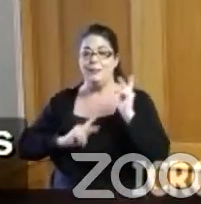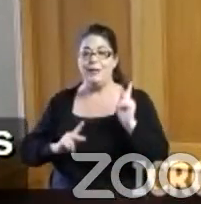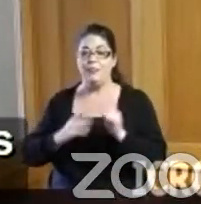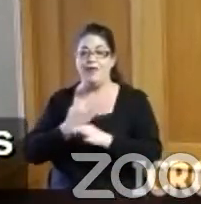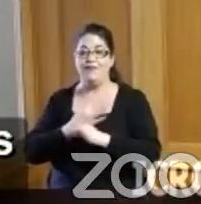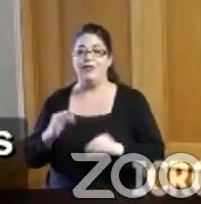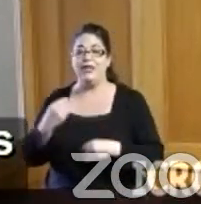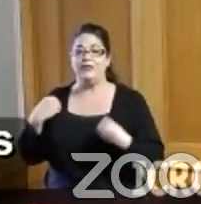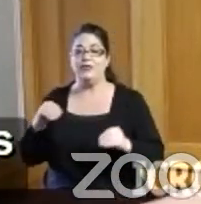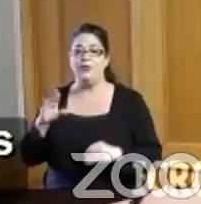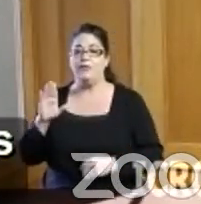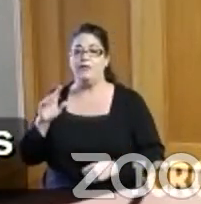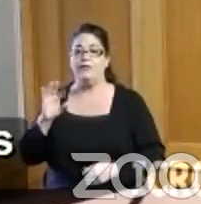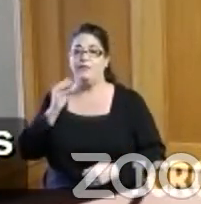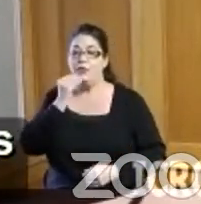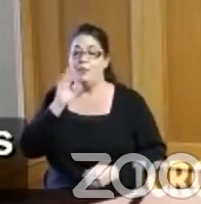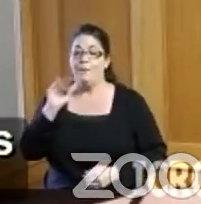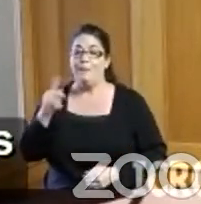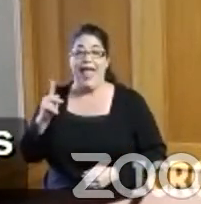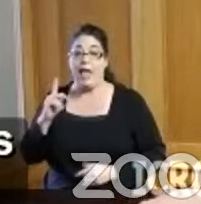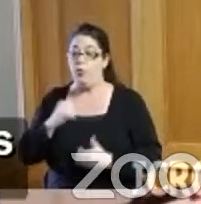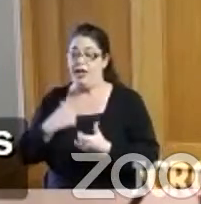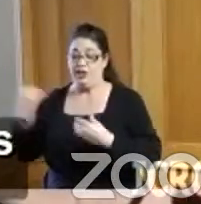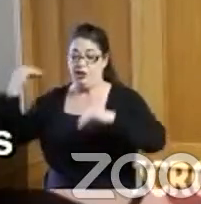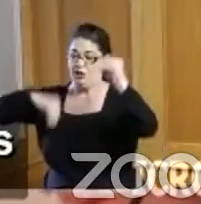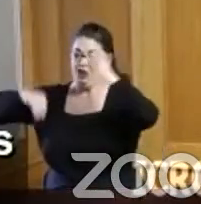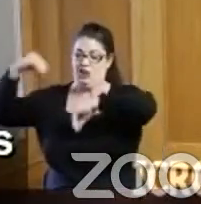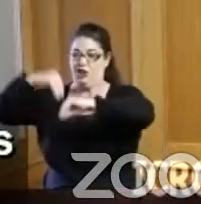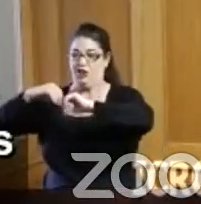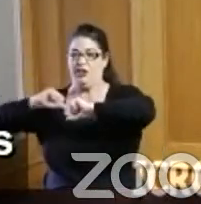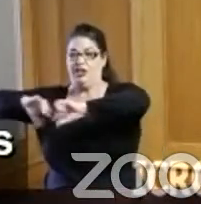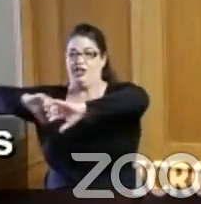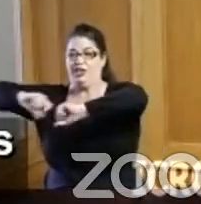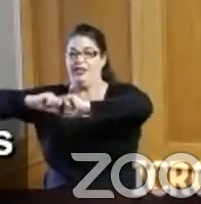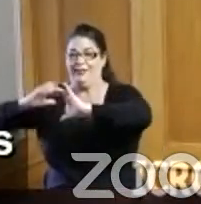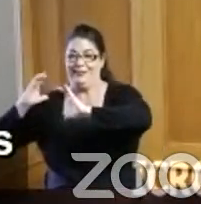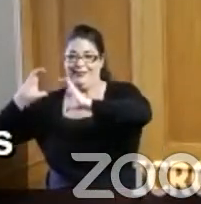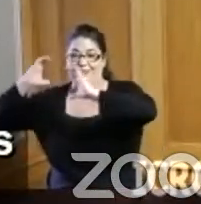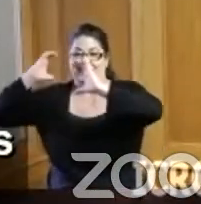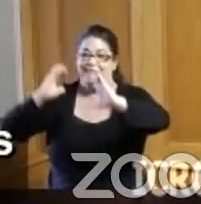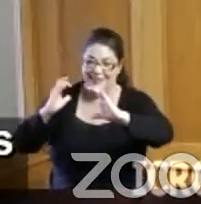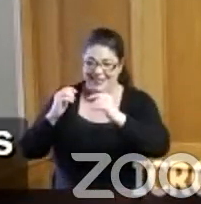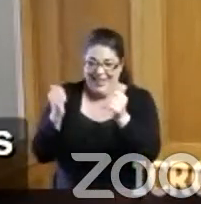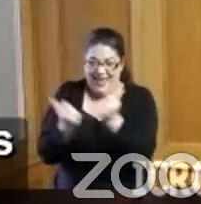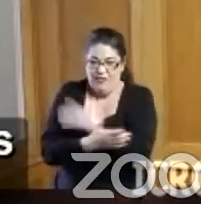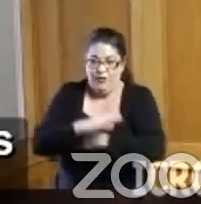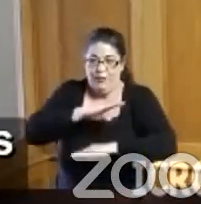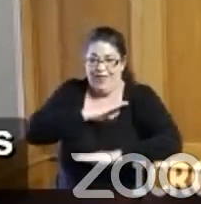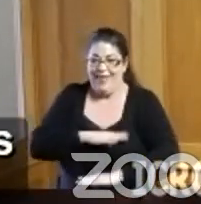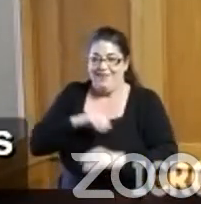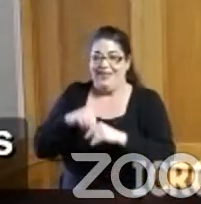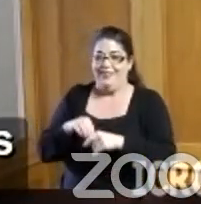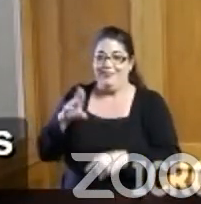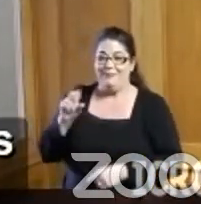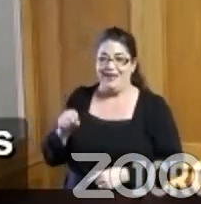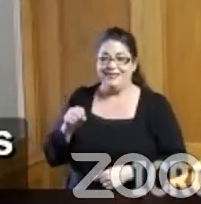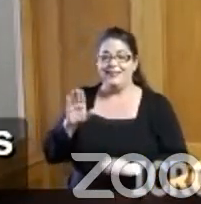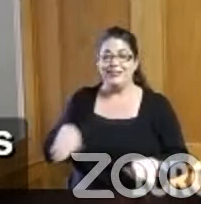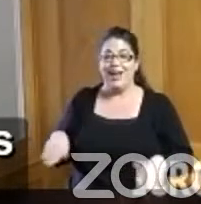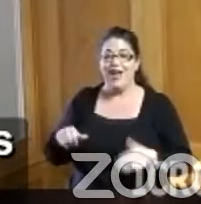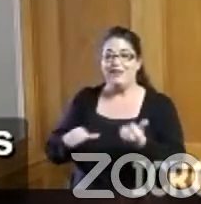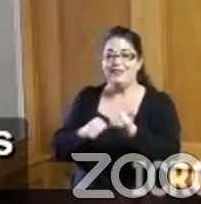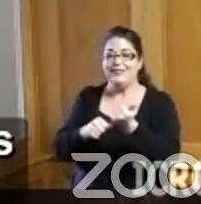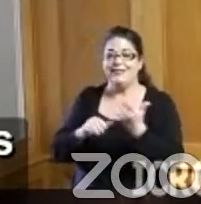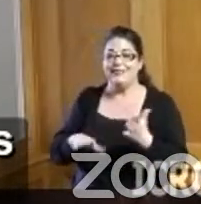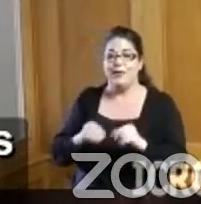So it's like a caravan of relief. We're bringing food, we're bringing rental assistance, all of our programs, child assistance, and